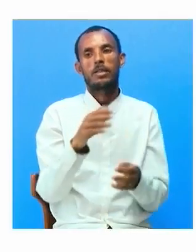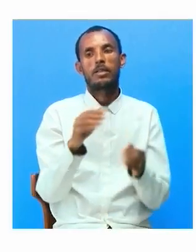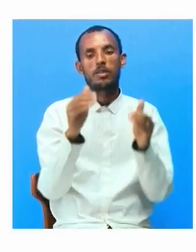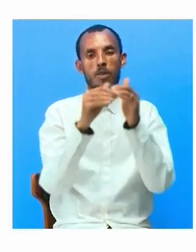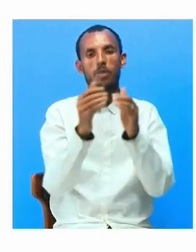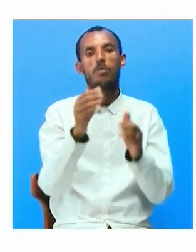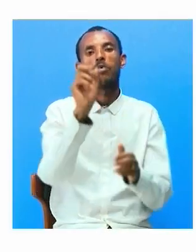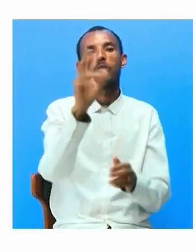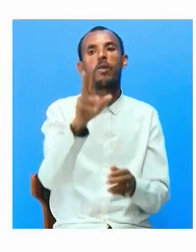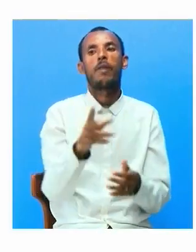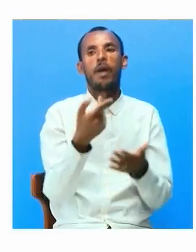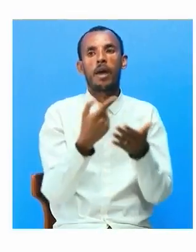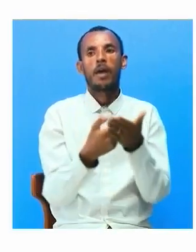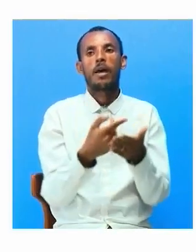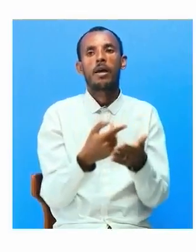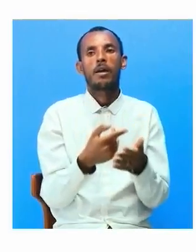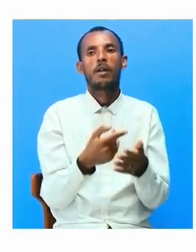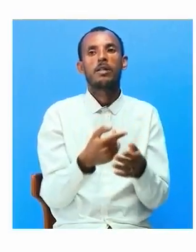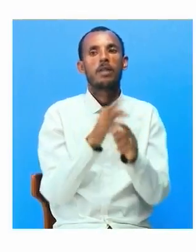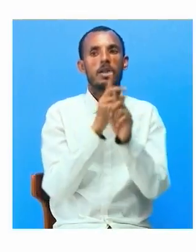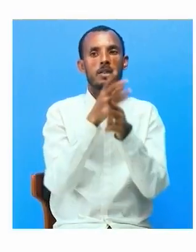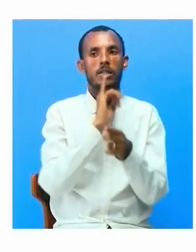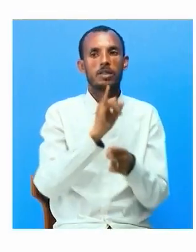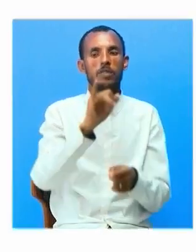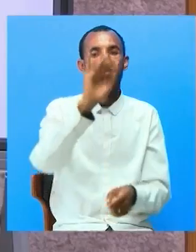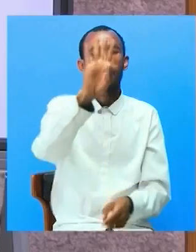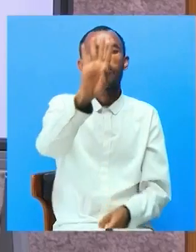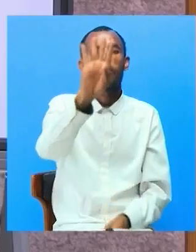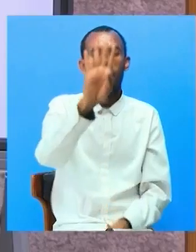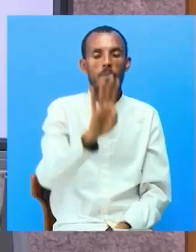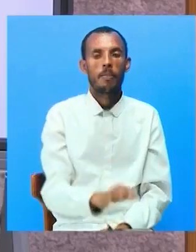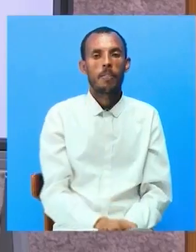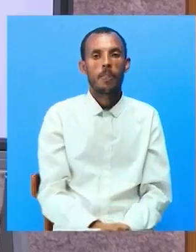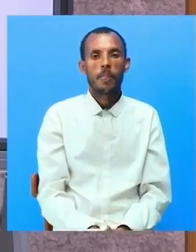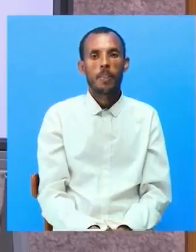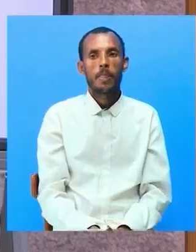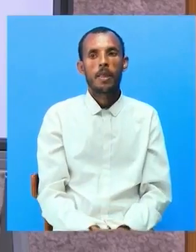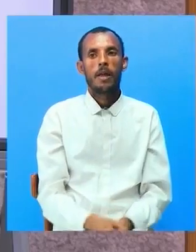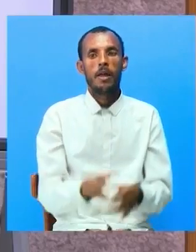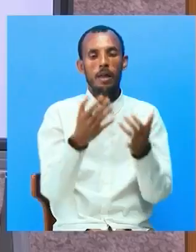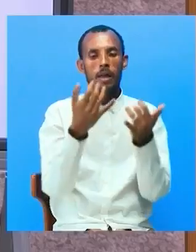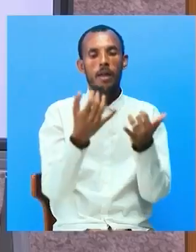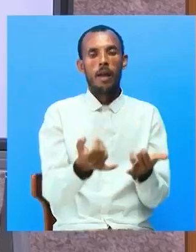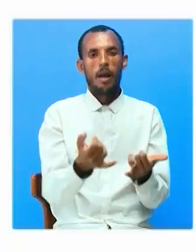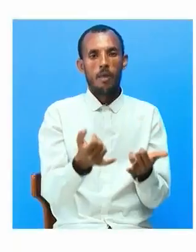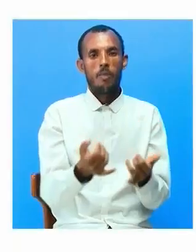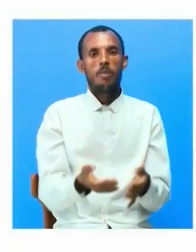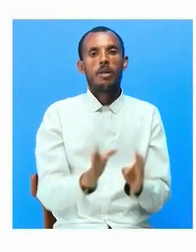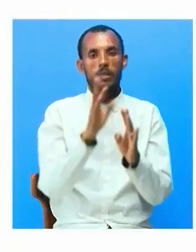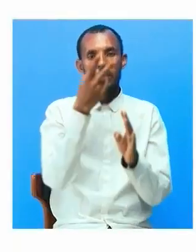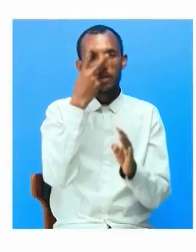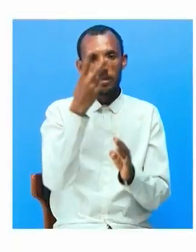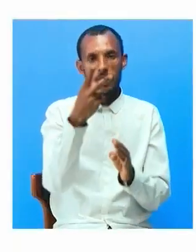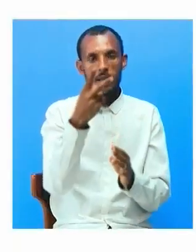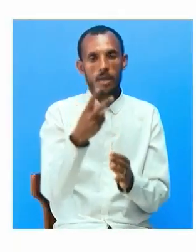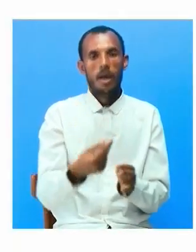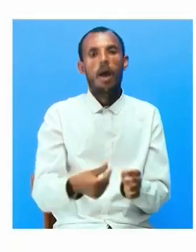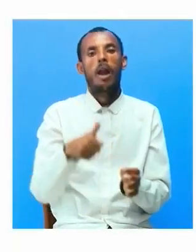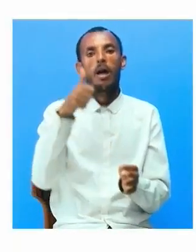12. Therefore, here the answer will be this 4. Now, let's